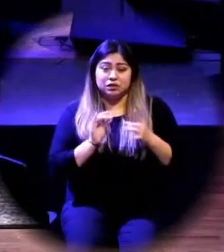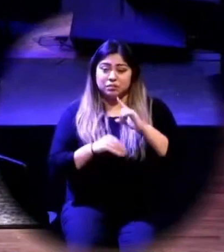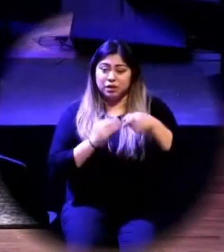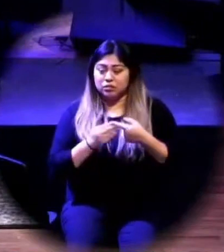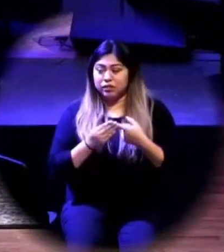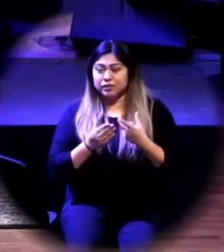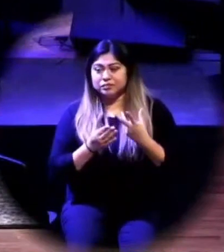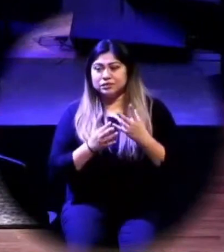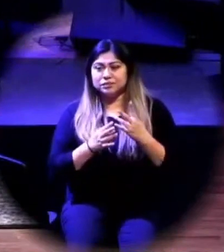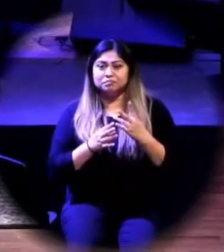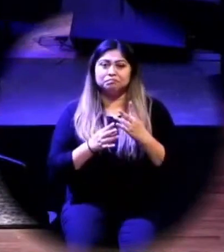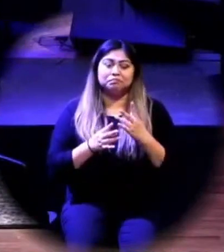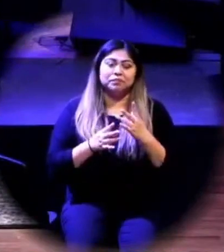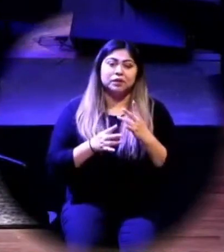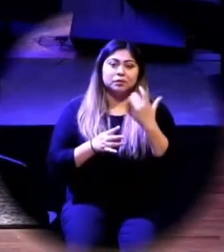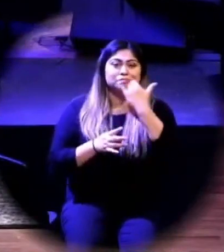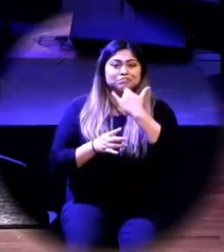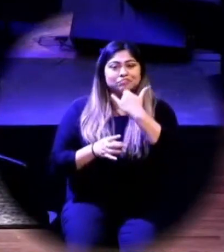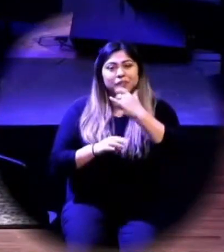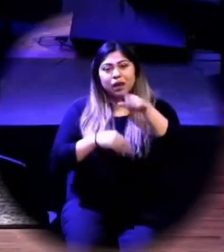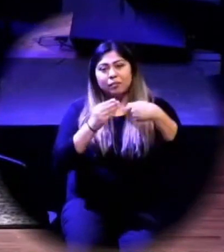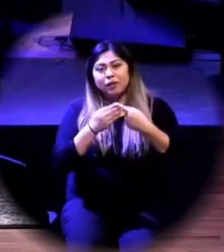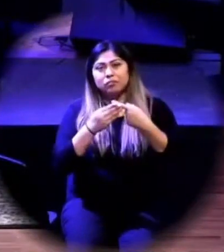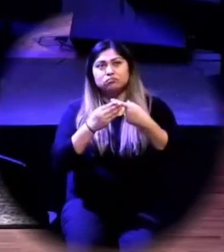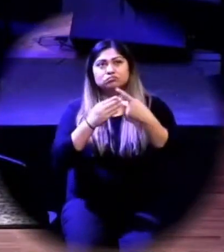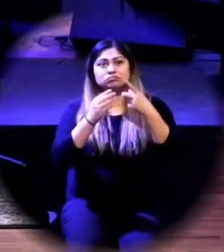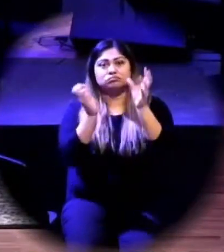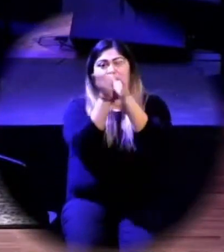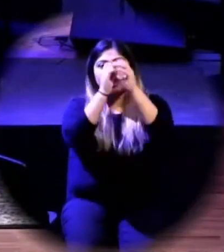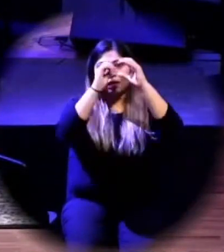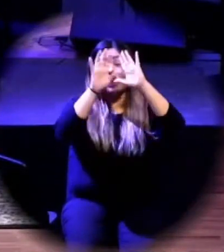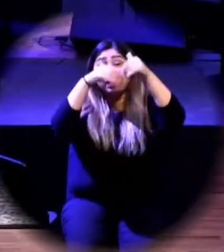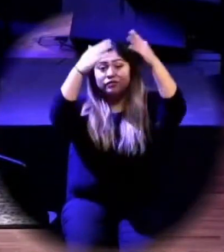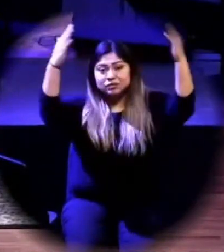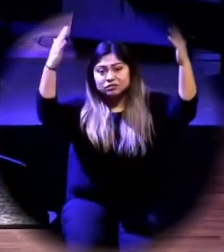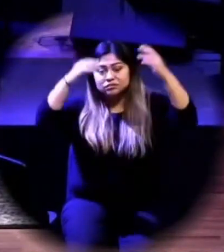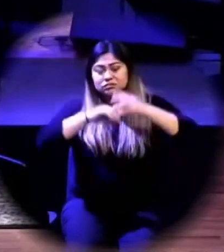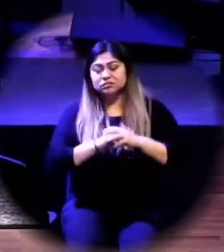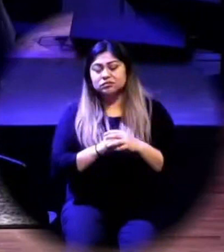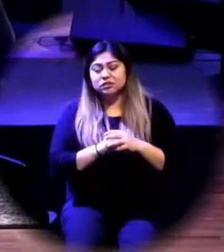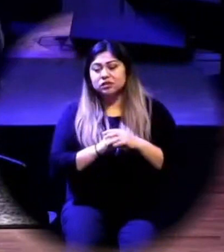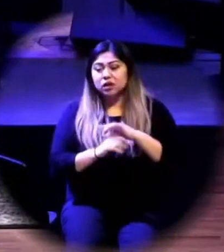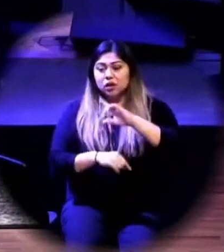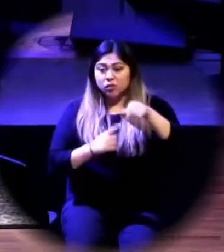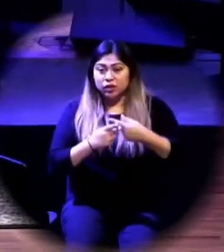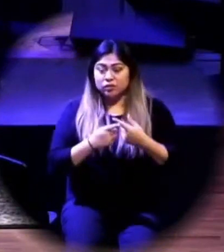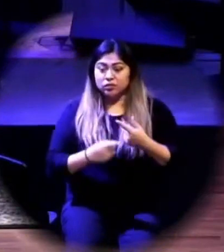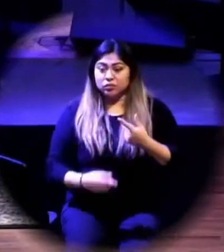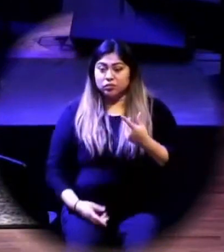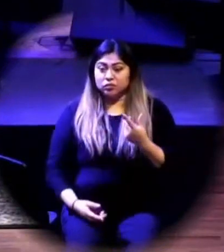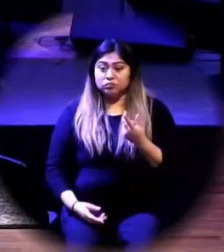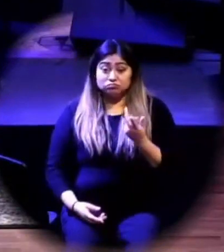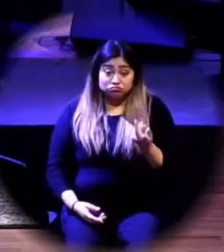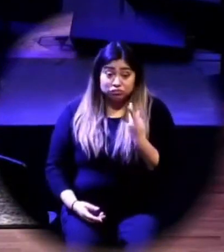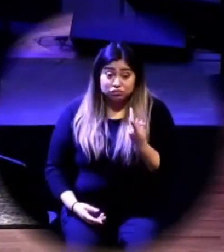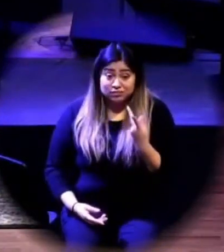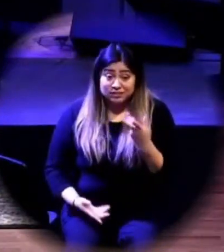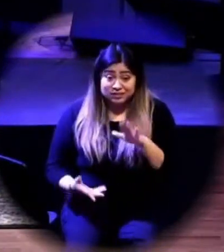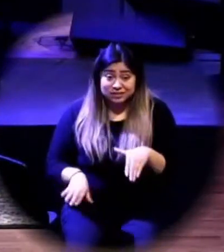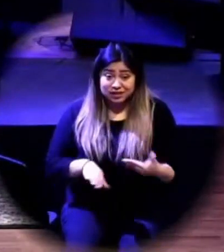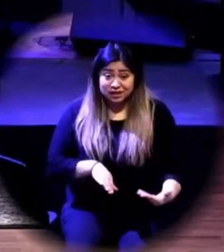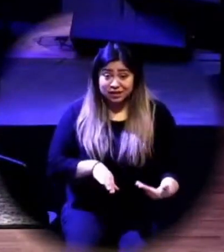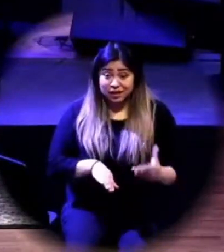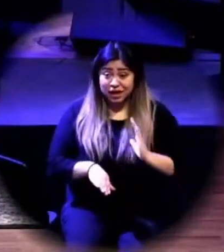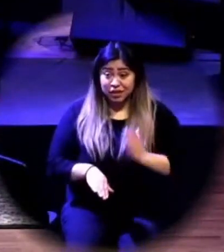heaven. And this is the very short version of this. When you and I die, our spirit is immediately with Christ. We believe